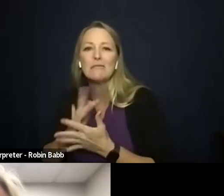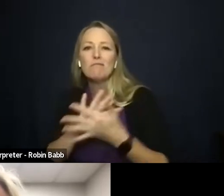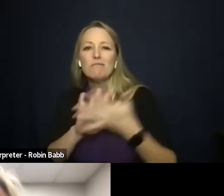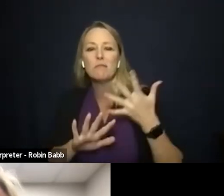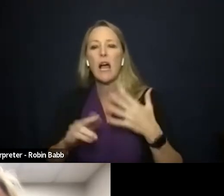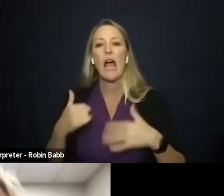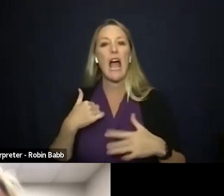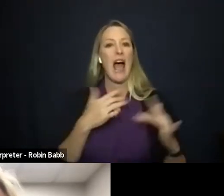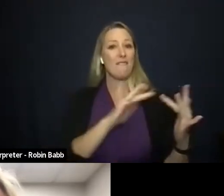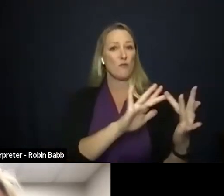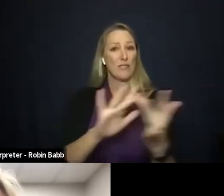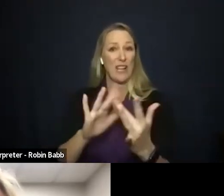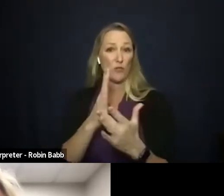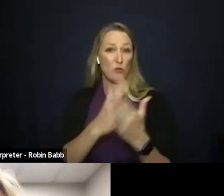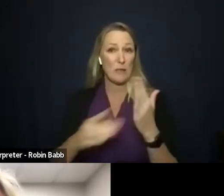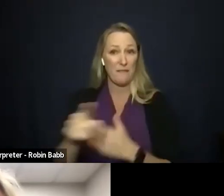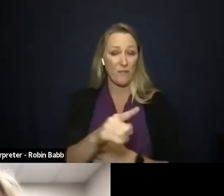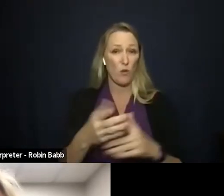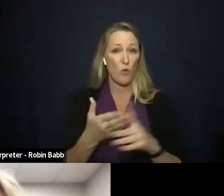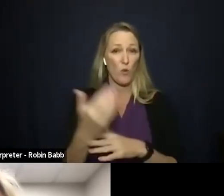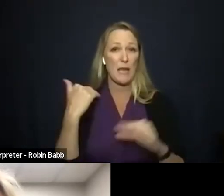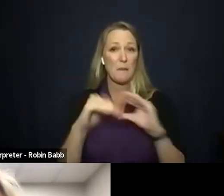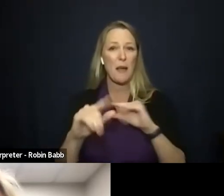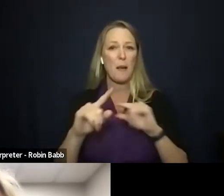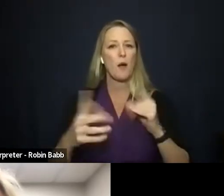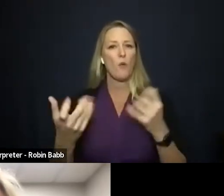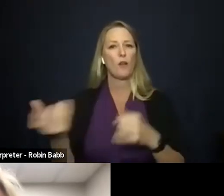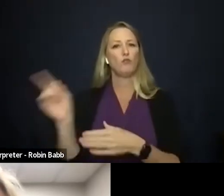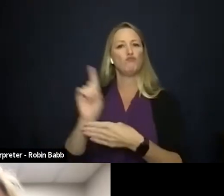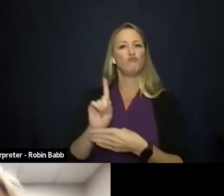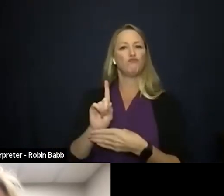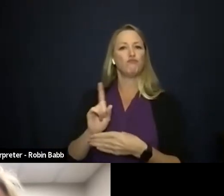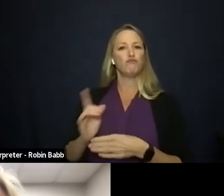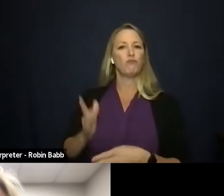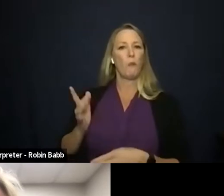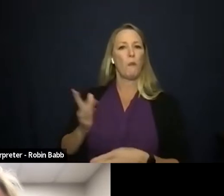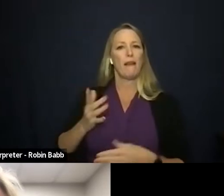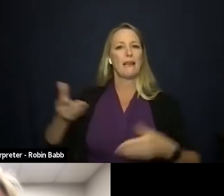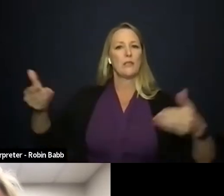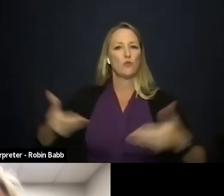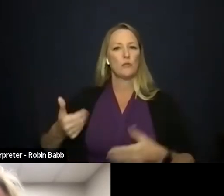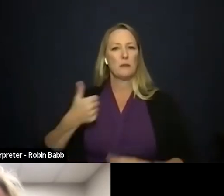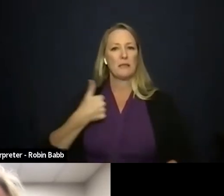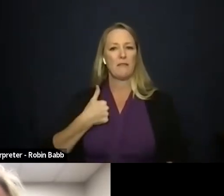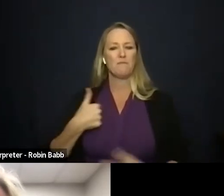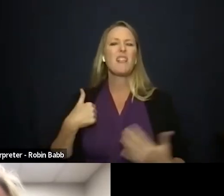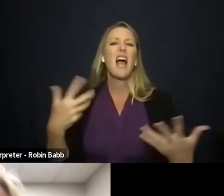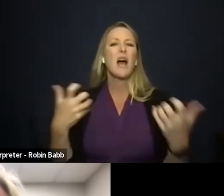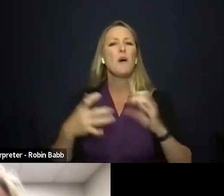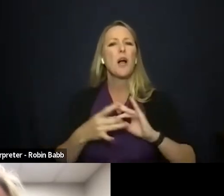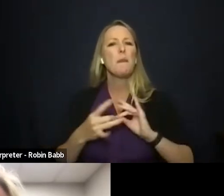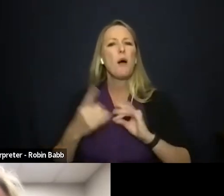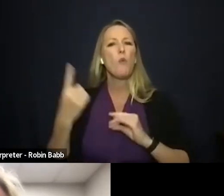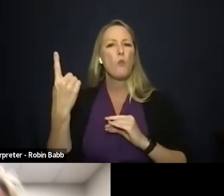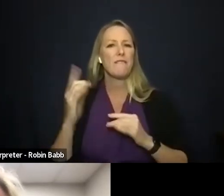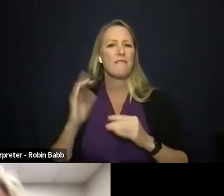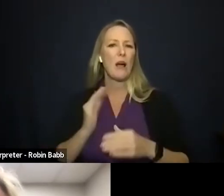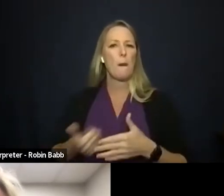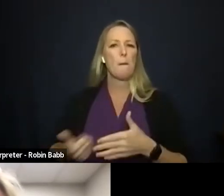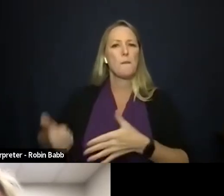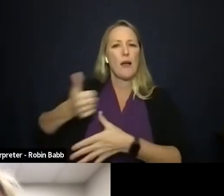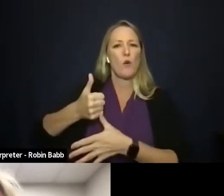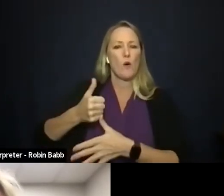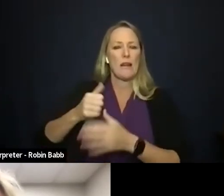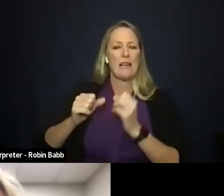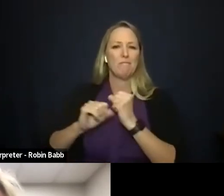to formally introduce myself in this setting as well and i'm here today to just comment on one of our priority campaigns which is